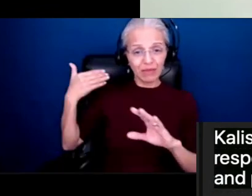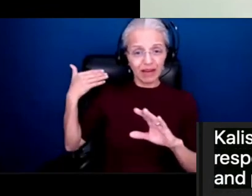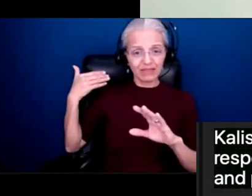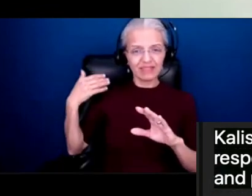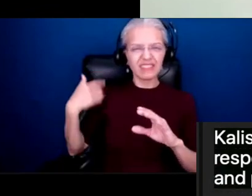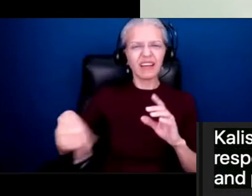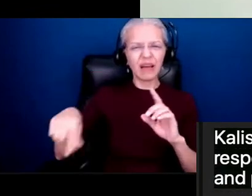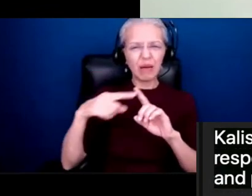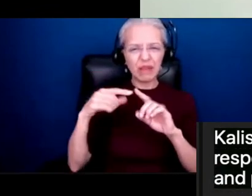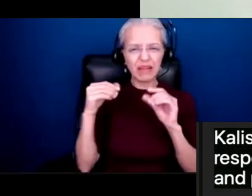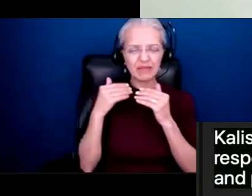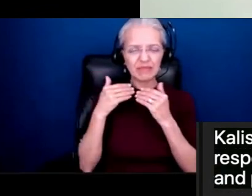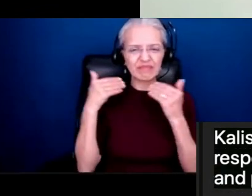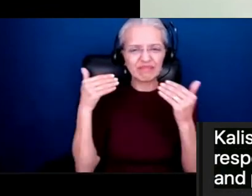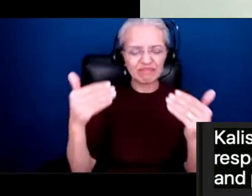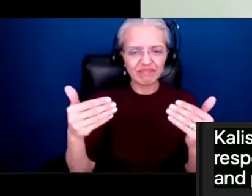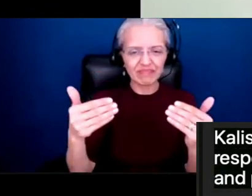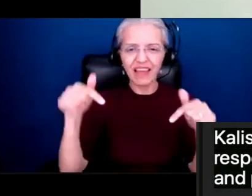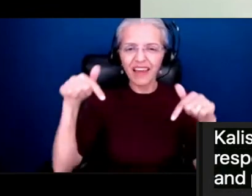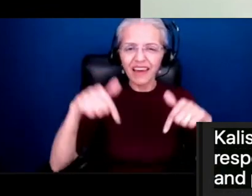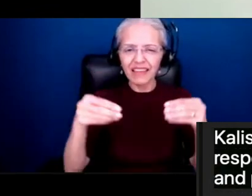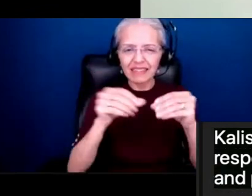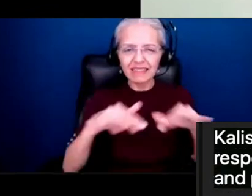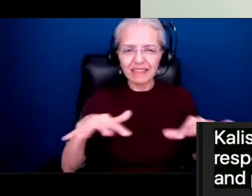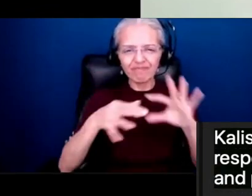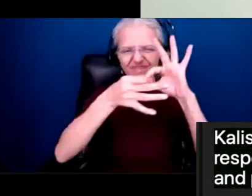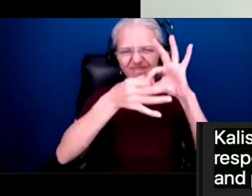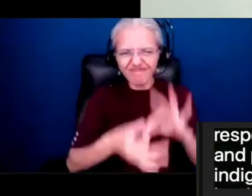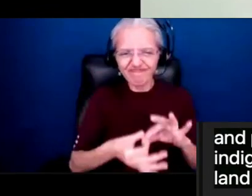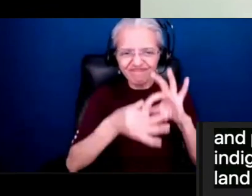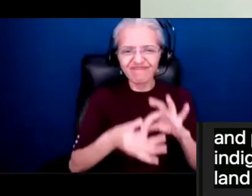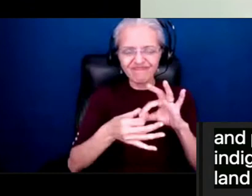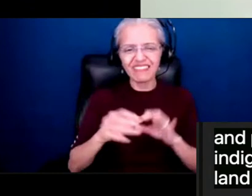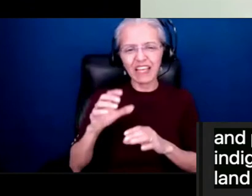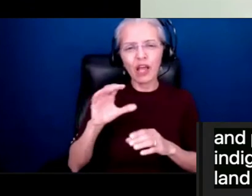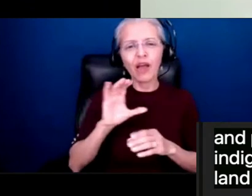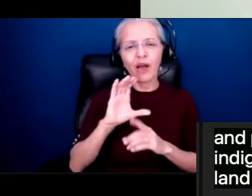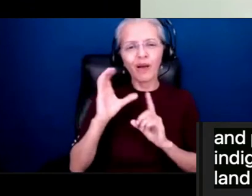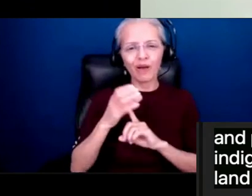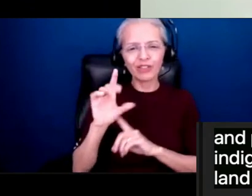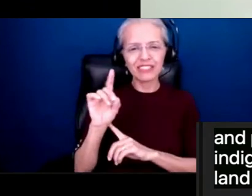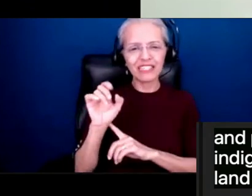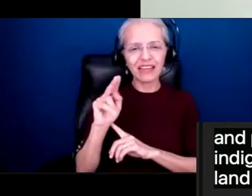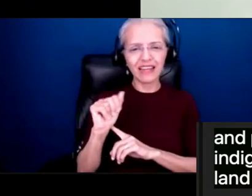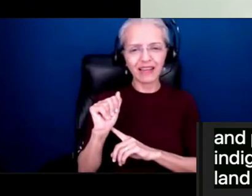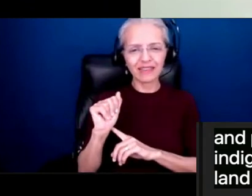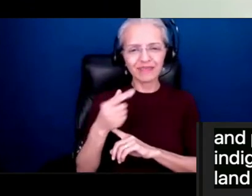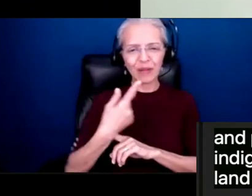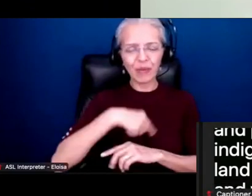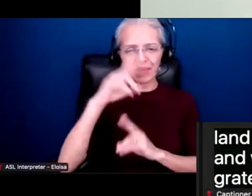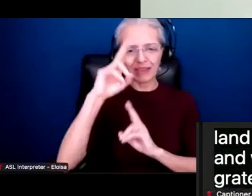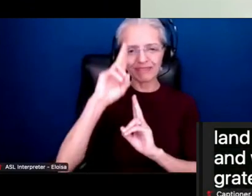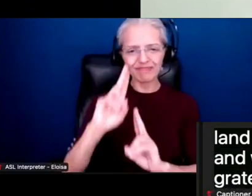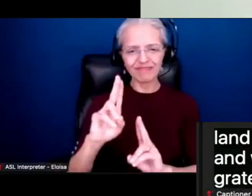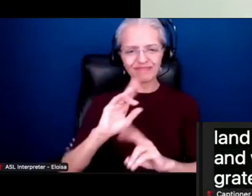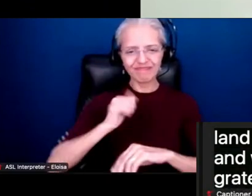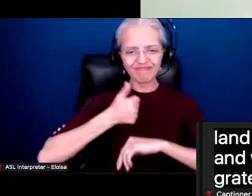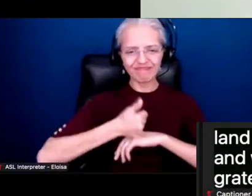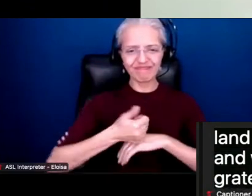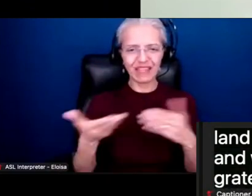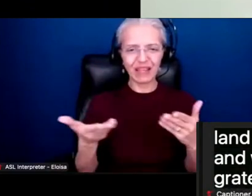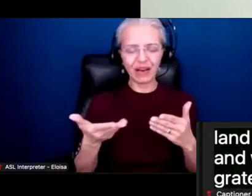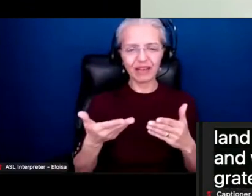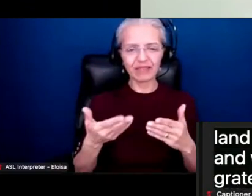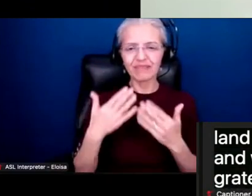This land holds their cultural DNA, and we are honored and grateful to be here on their traditional lands. We give thanks to the legacy